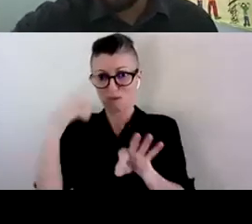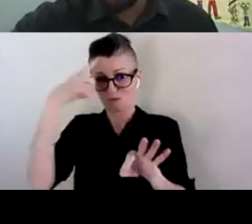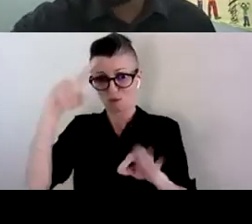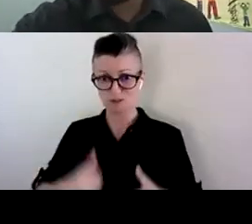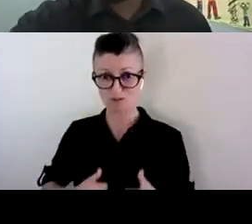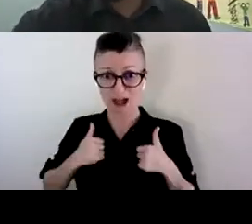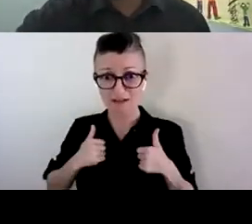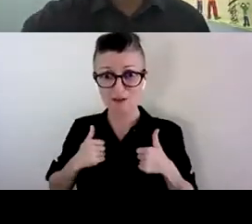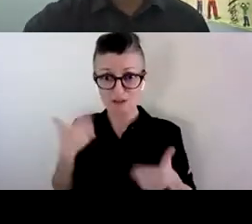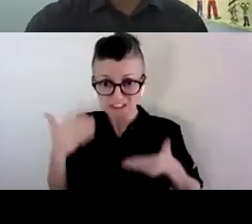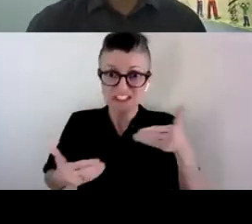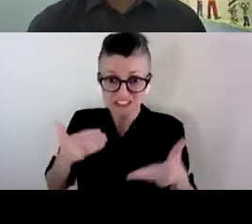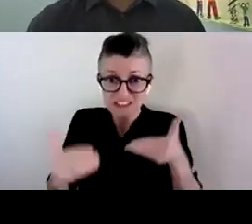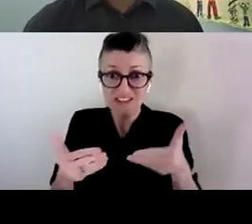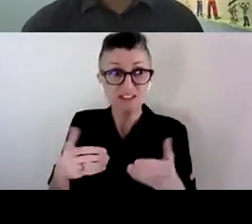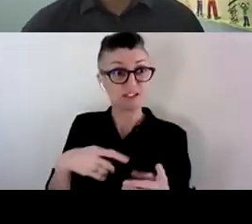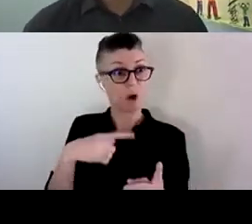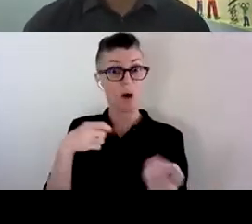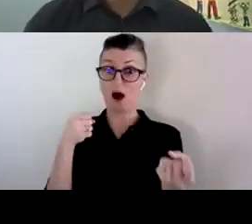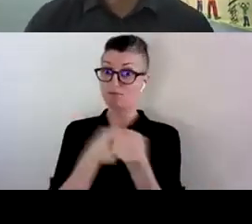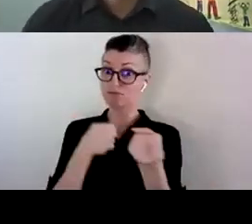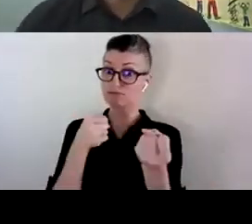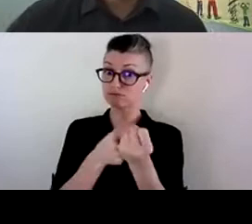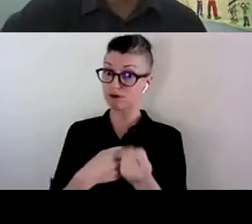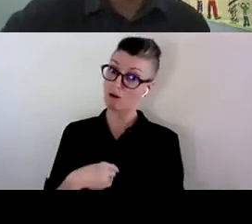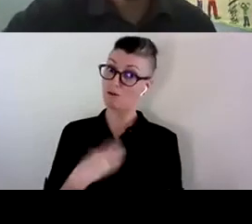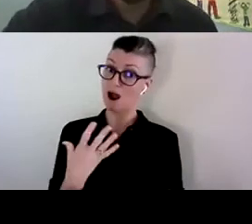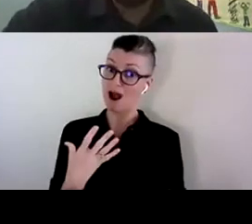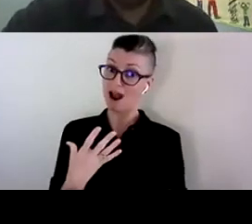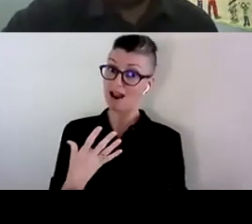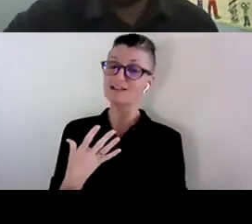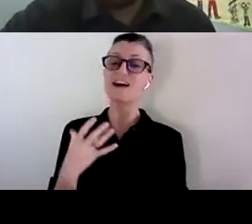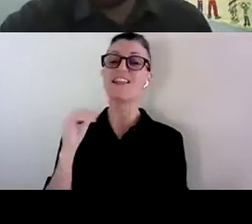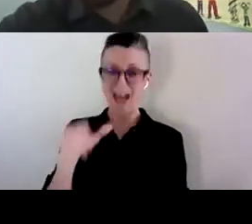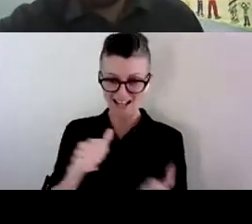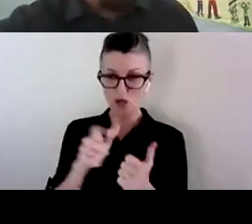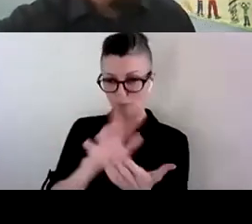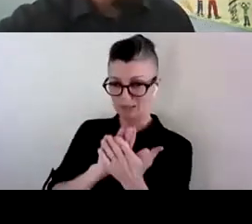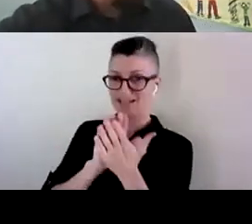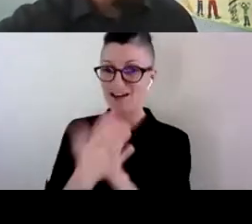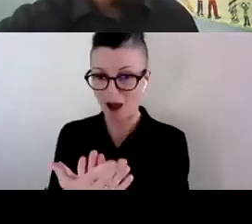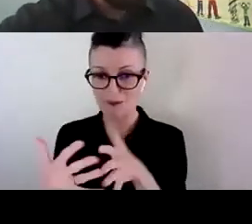So yeah, pro-whiteness is part of the Americanization process. And many people,